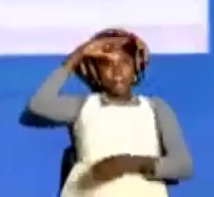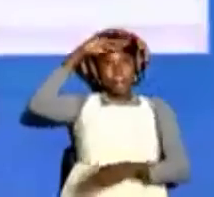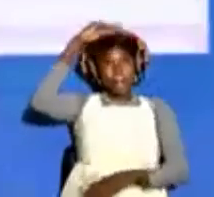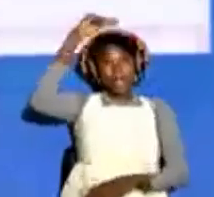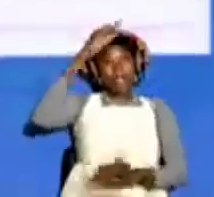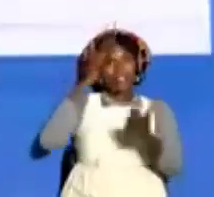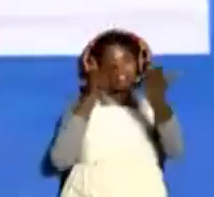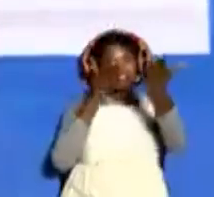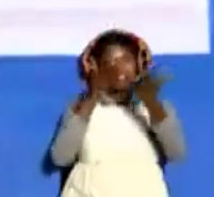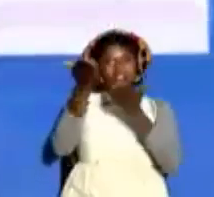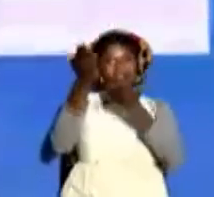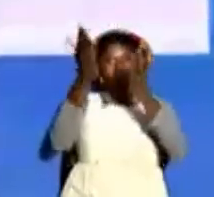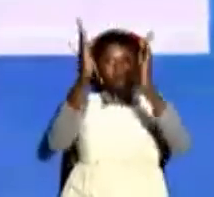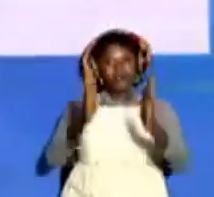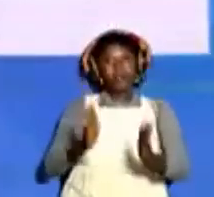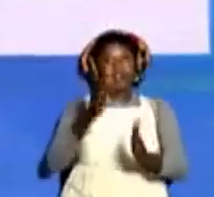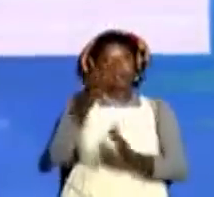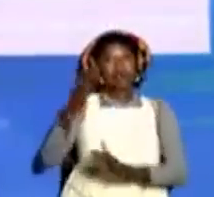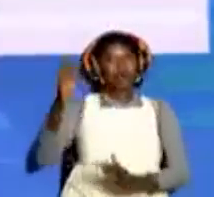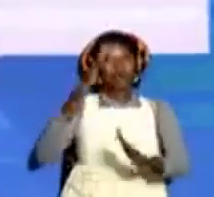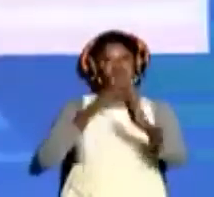a servant of God,